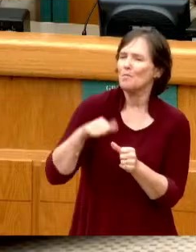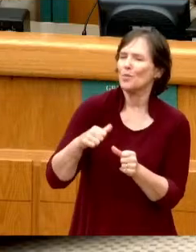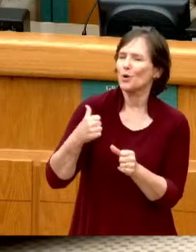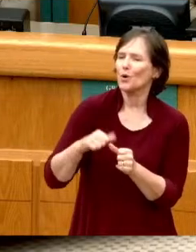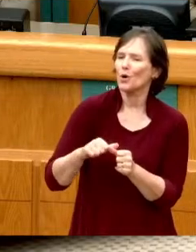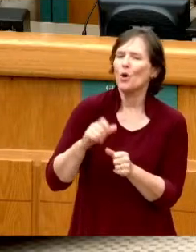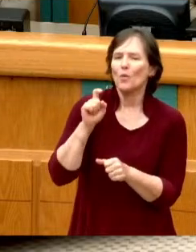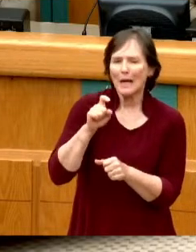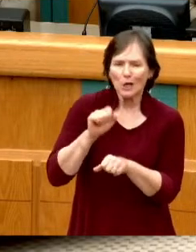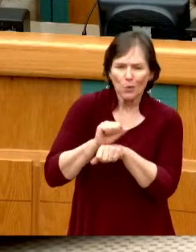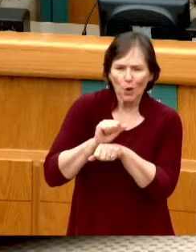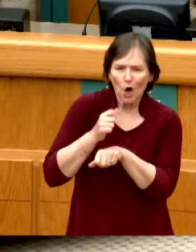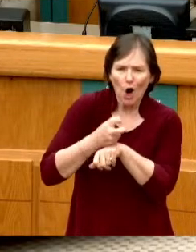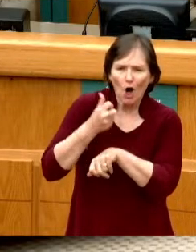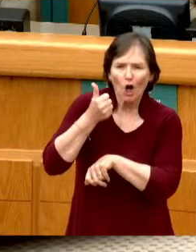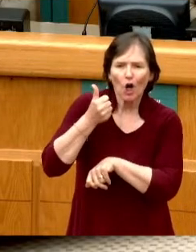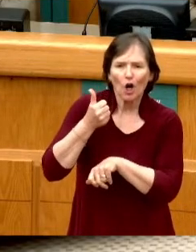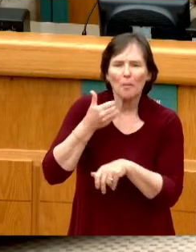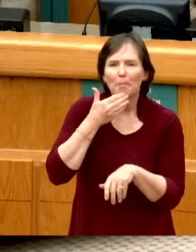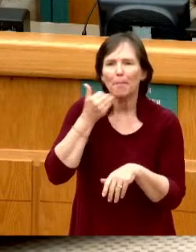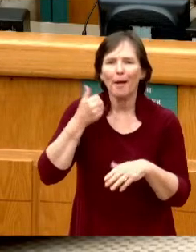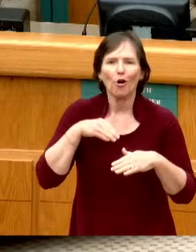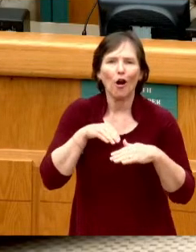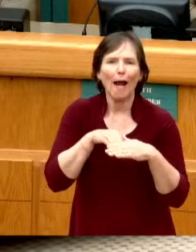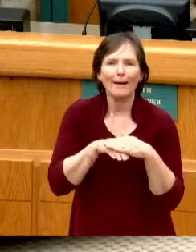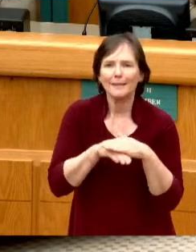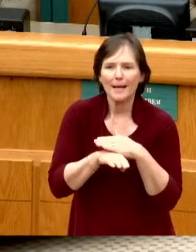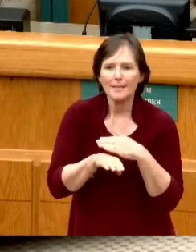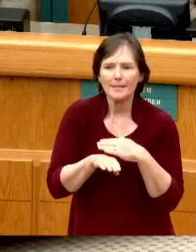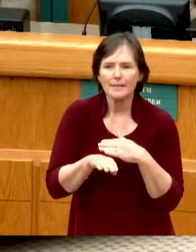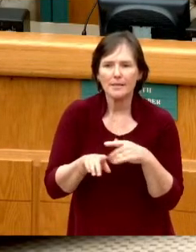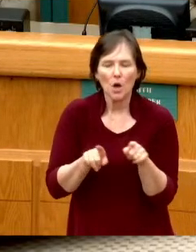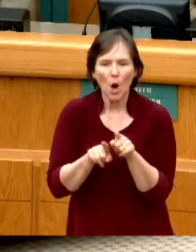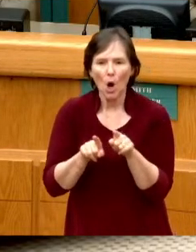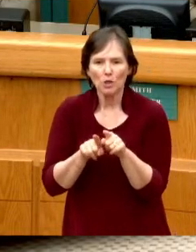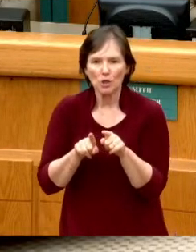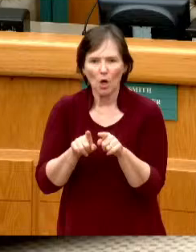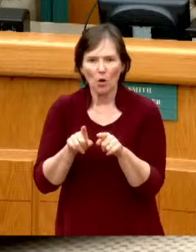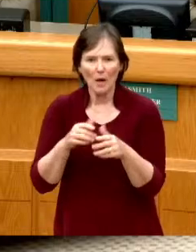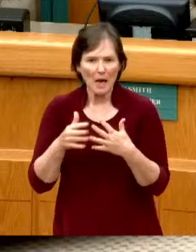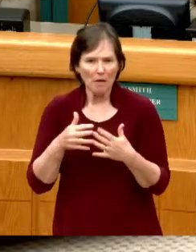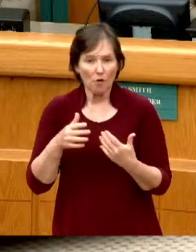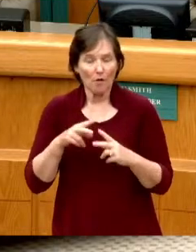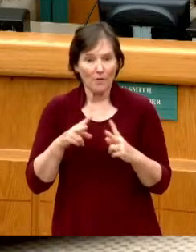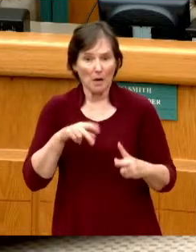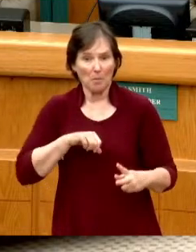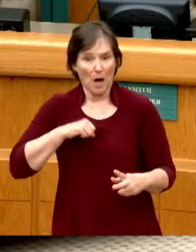access. It reminds me that as proud as we are, we're not covering everyone.